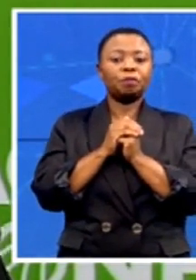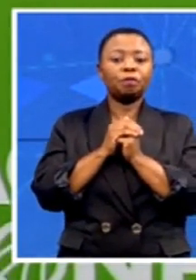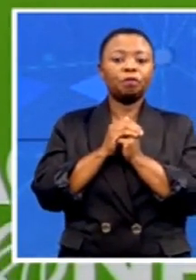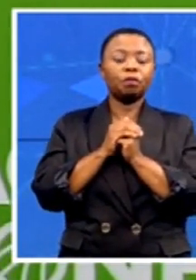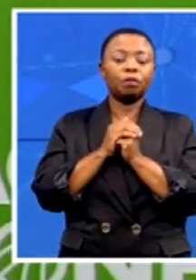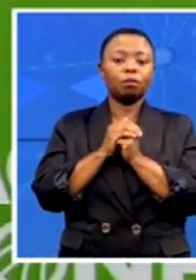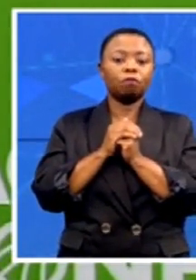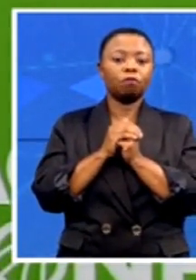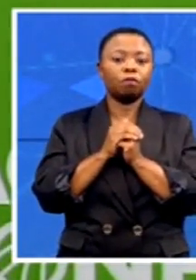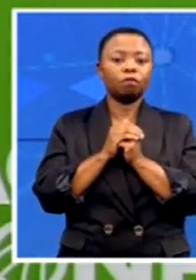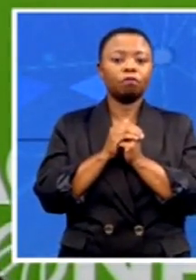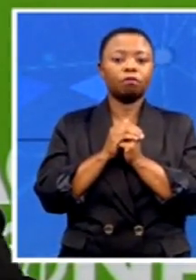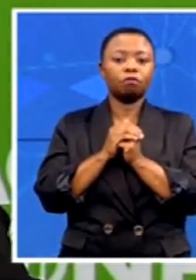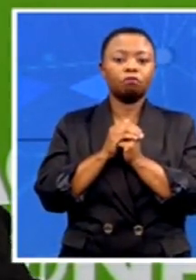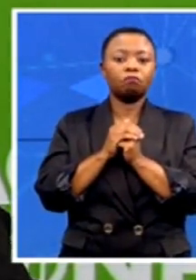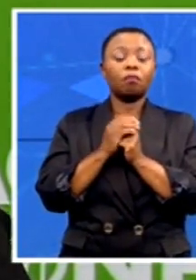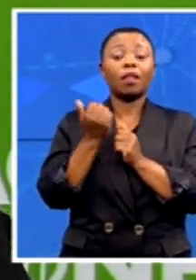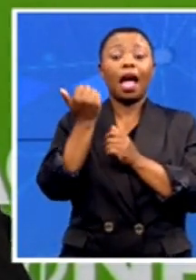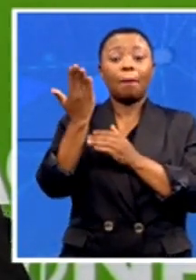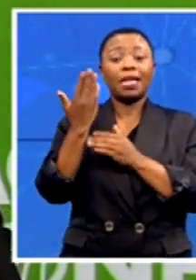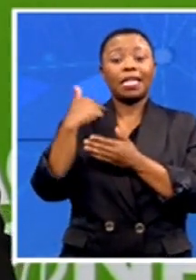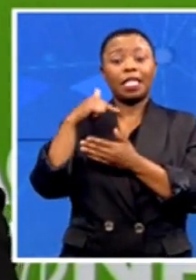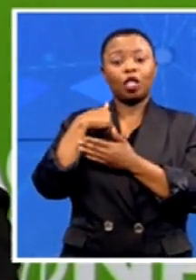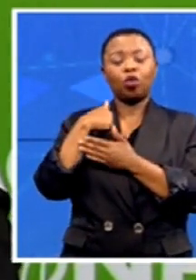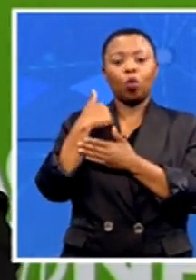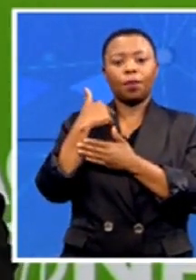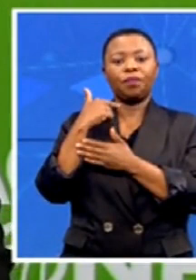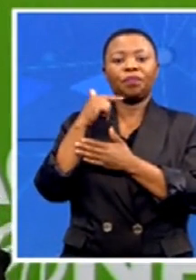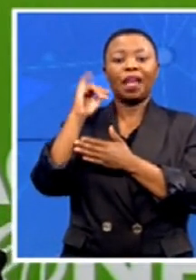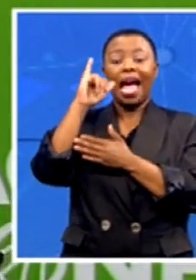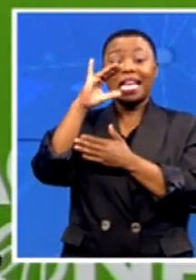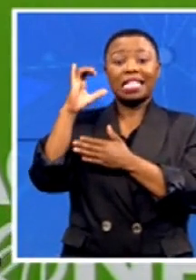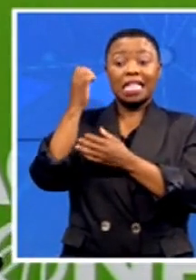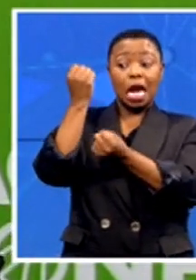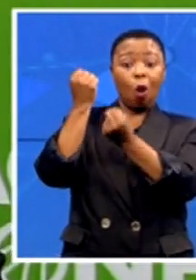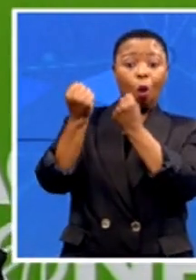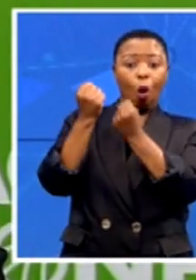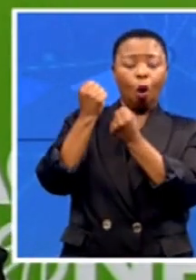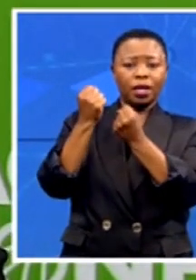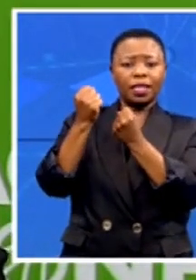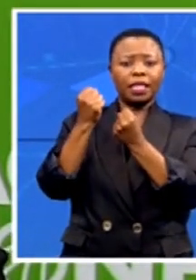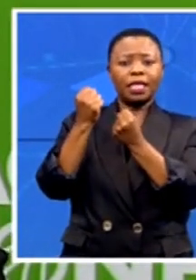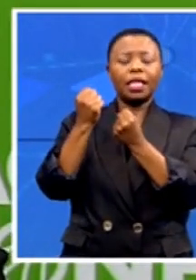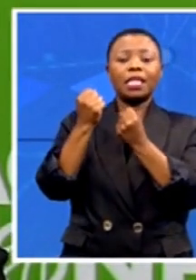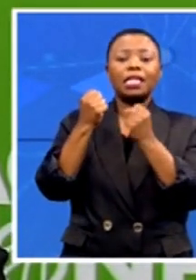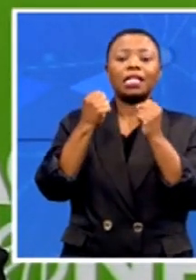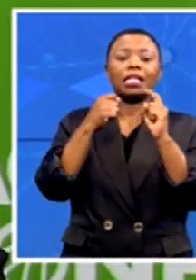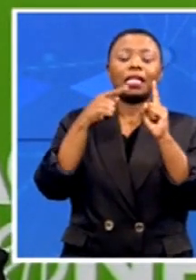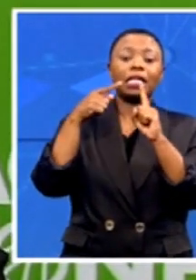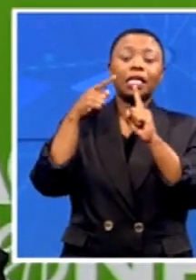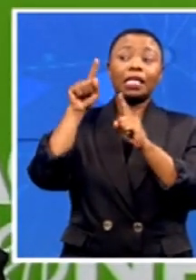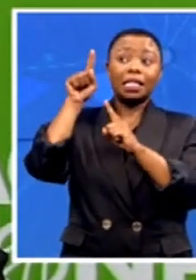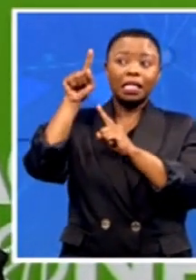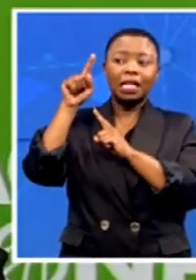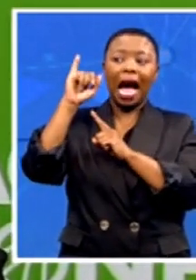we're asking the Electoral Court to declare that the respondent's decision, the respondent is the IEC, to declare